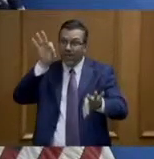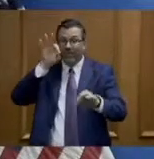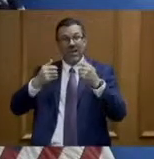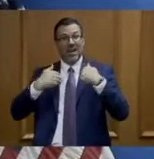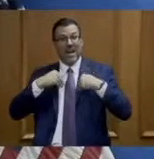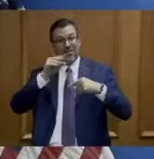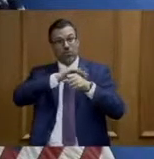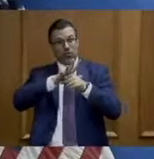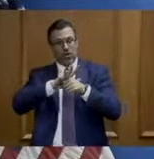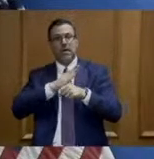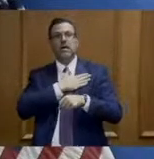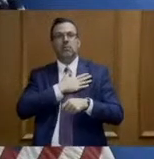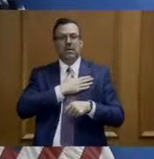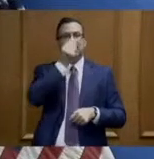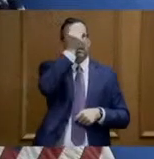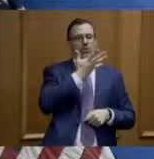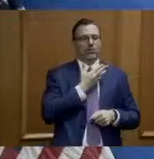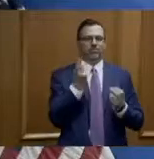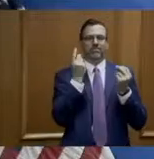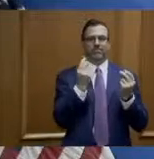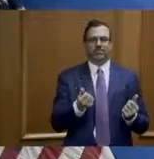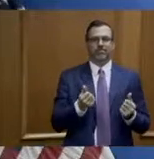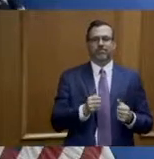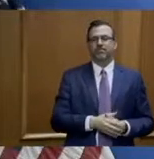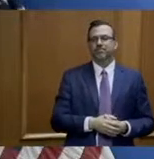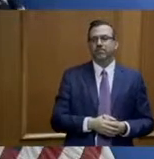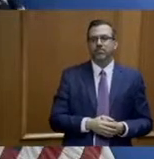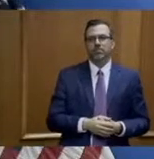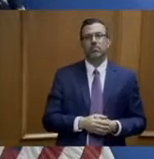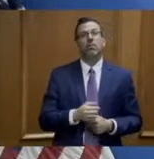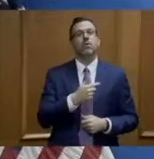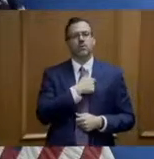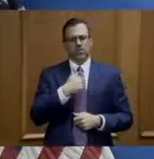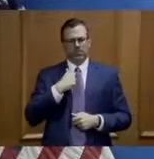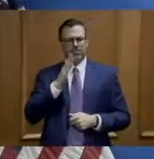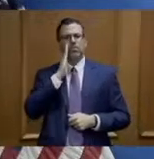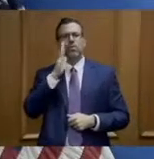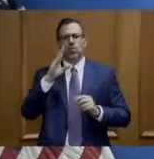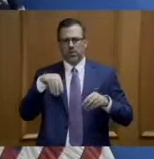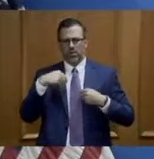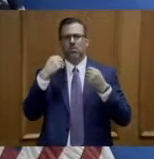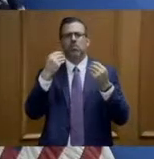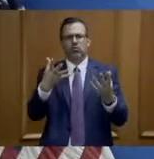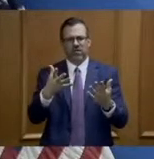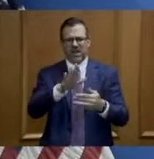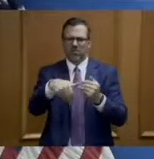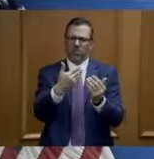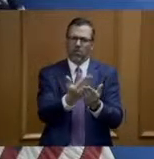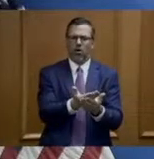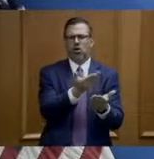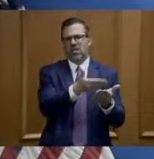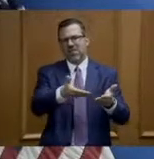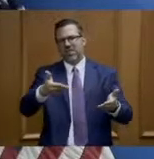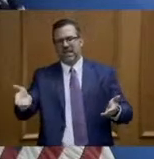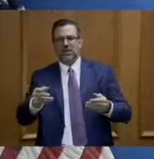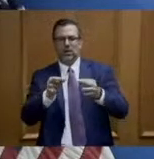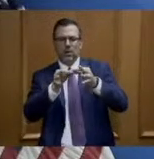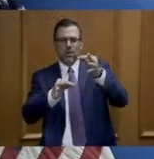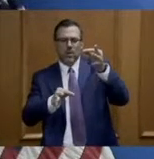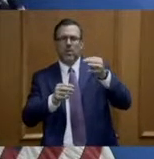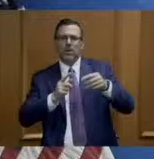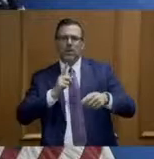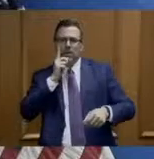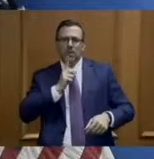be supporting this expansion in testing by providing any and all necessary supplies to the facilities who may